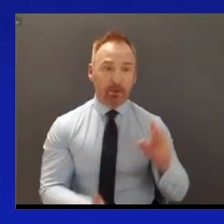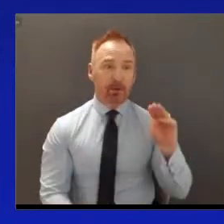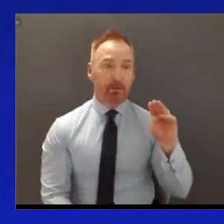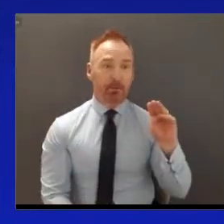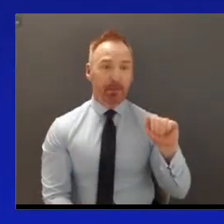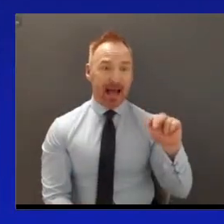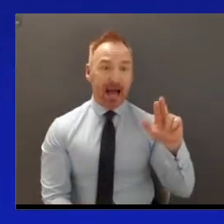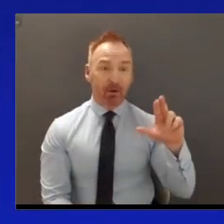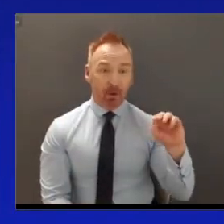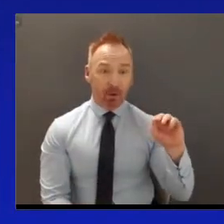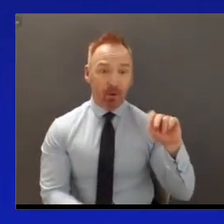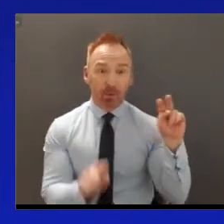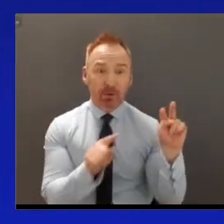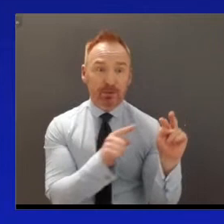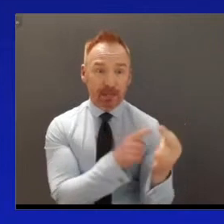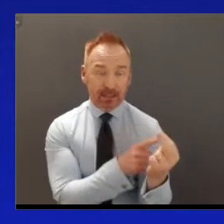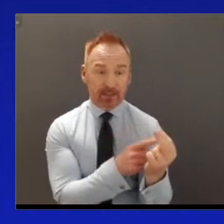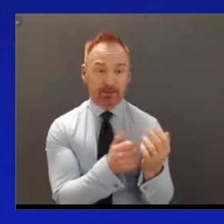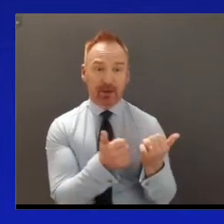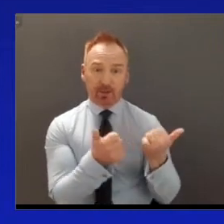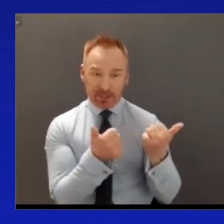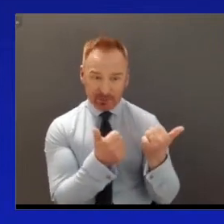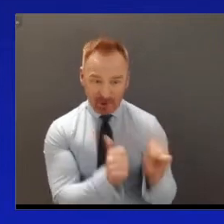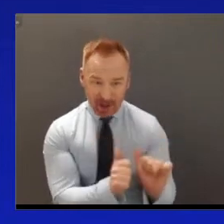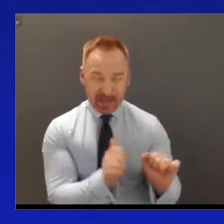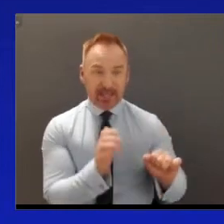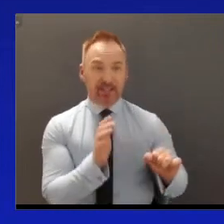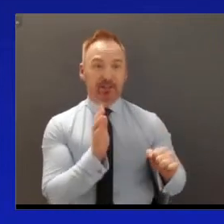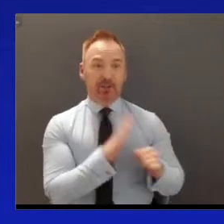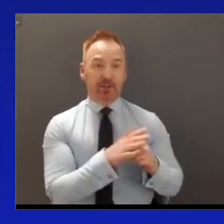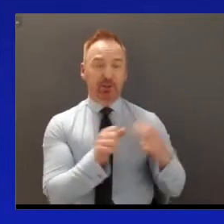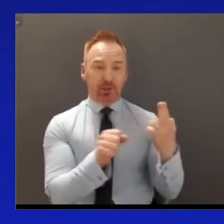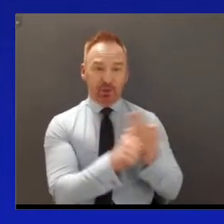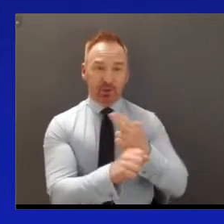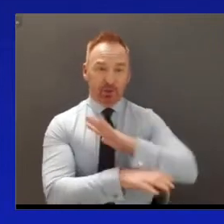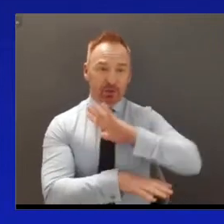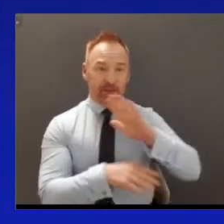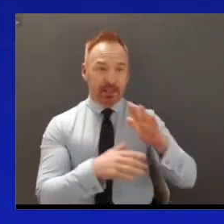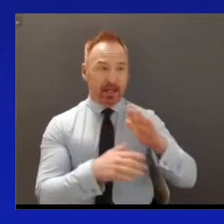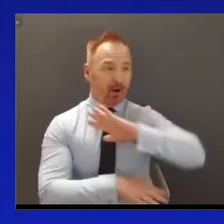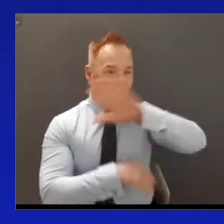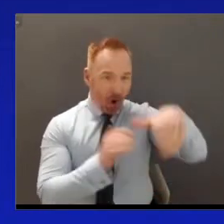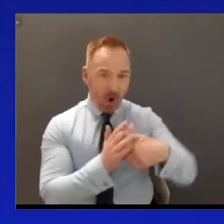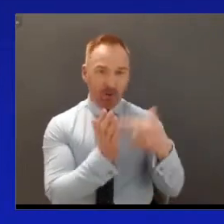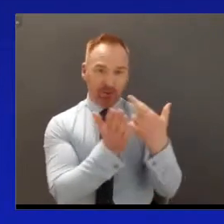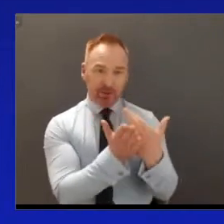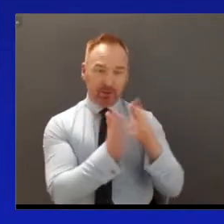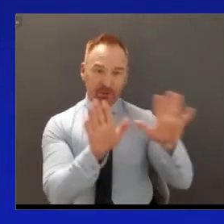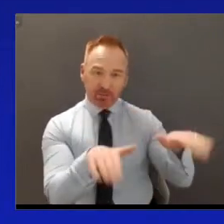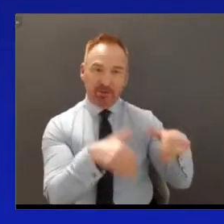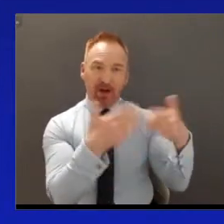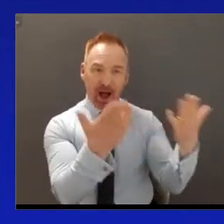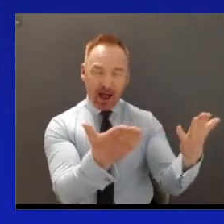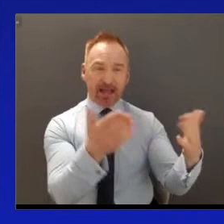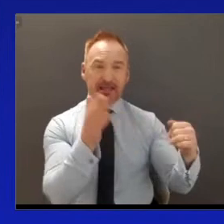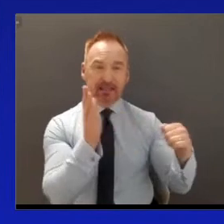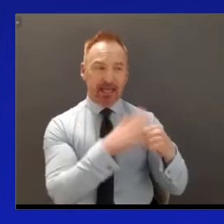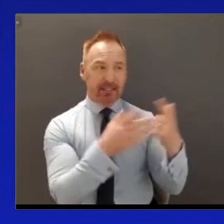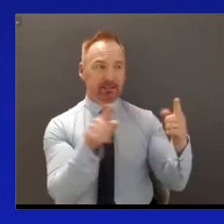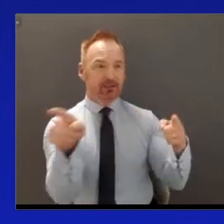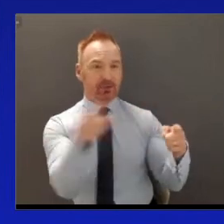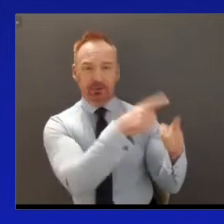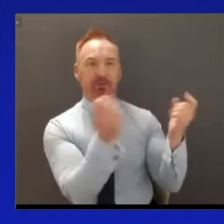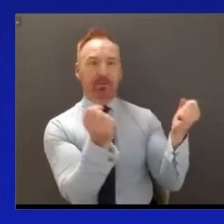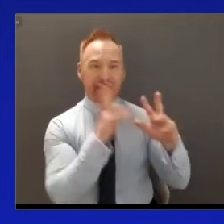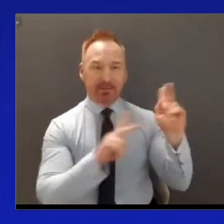energy and resources for just one-on-ones, it becomes more complicated for us, but it's something that we are planning, and that may take a little bit more